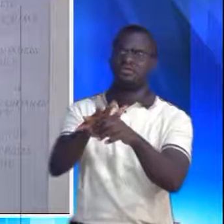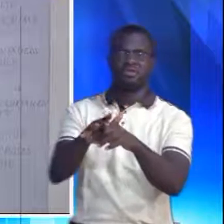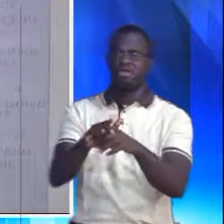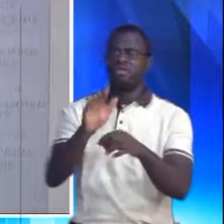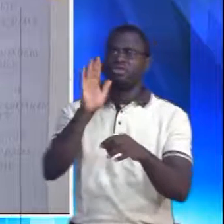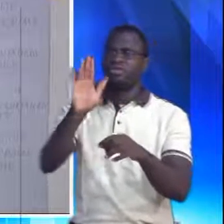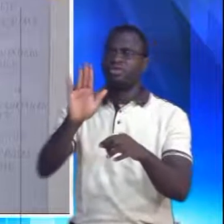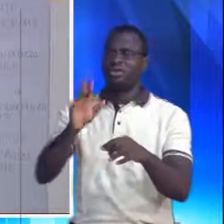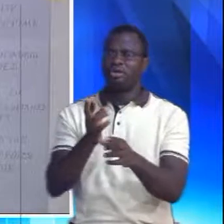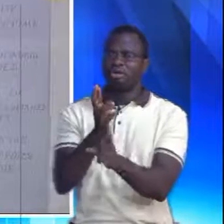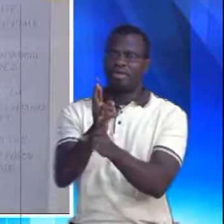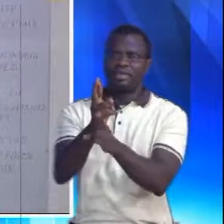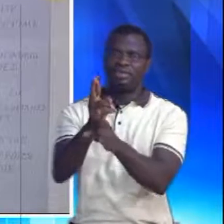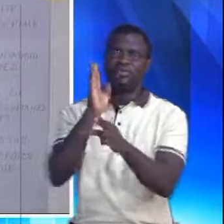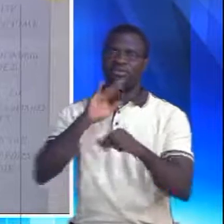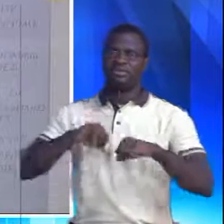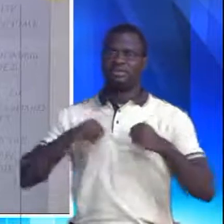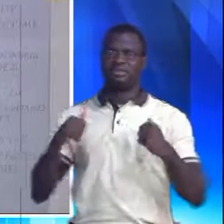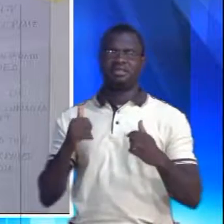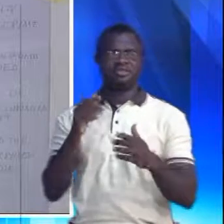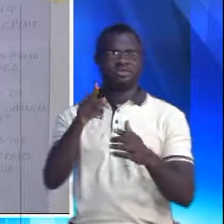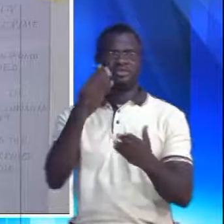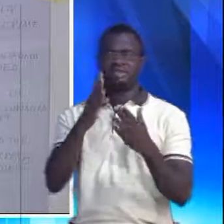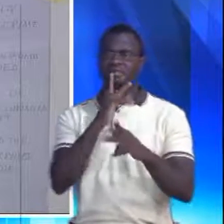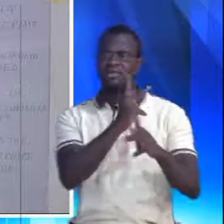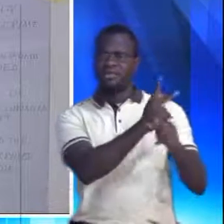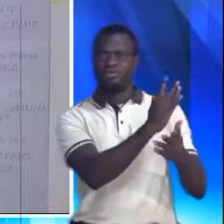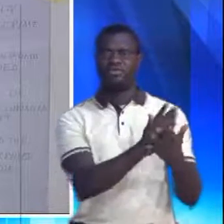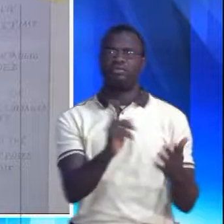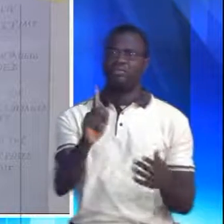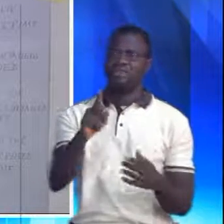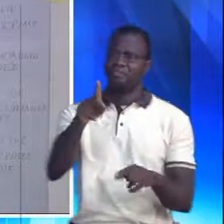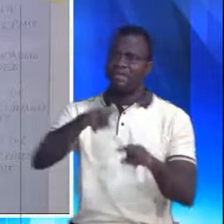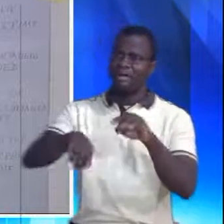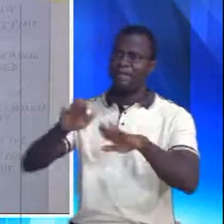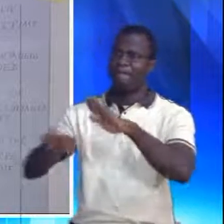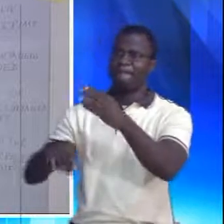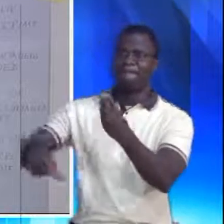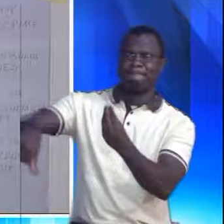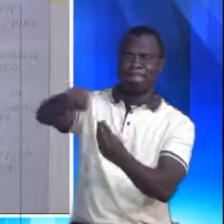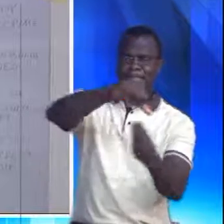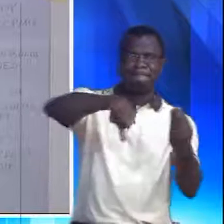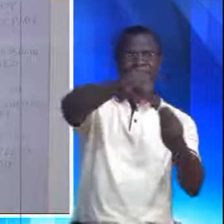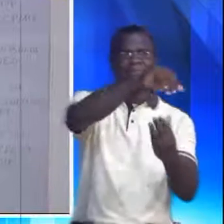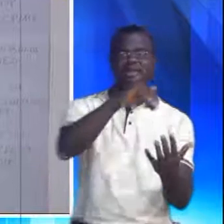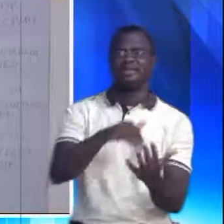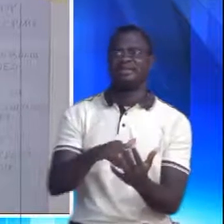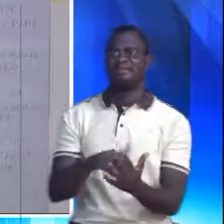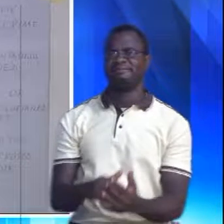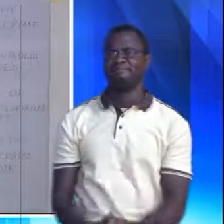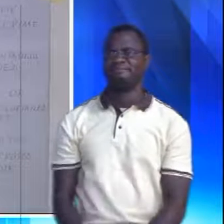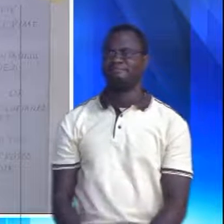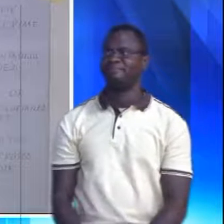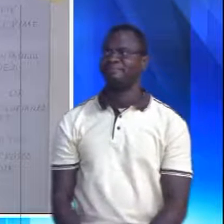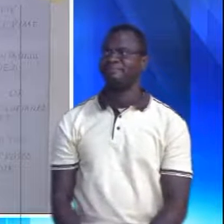town, to move freely among the people, to move freely within the populace. No, because he has lost his